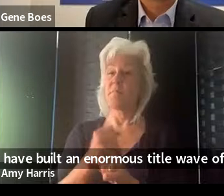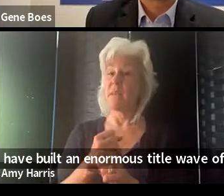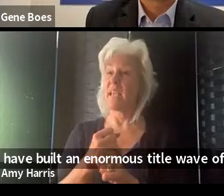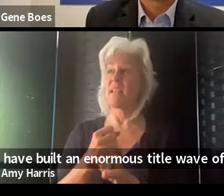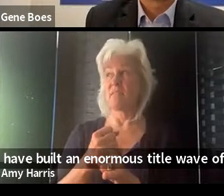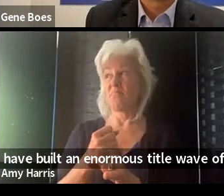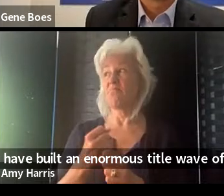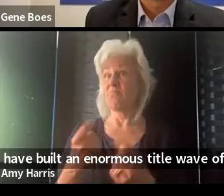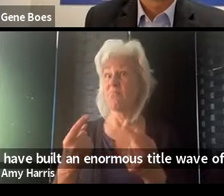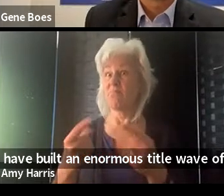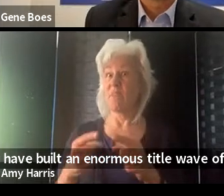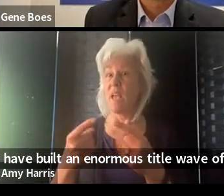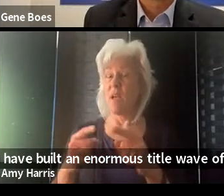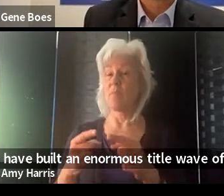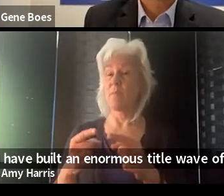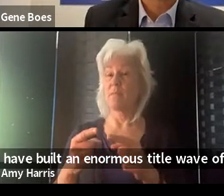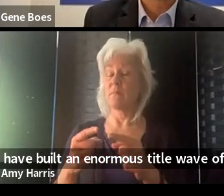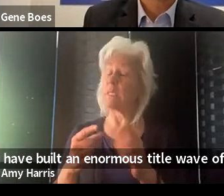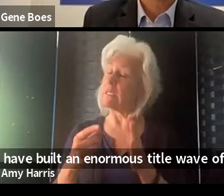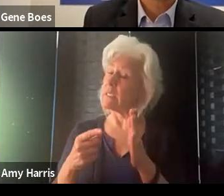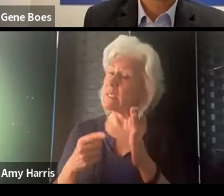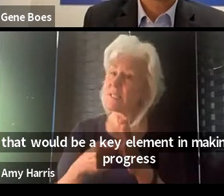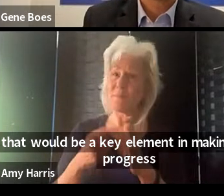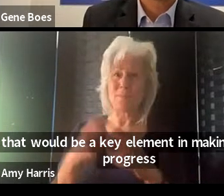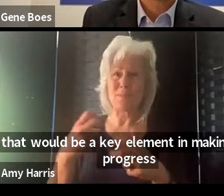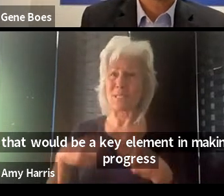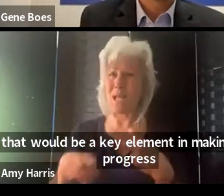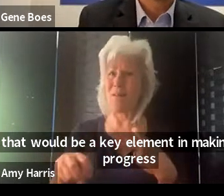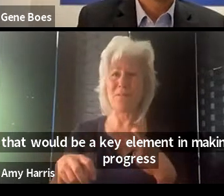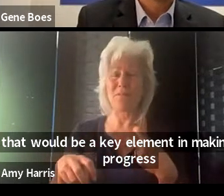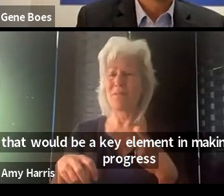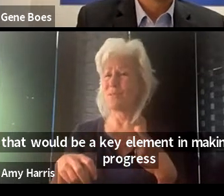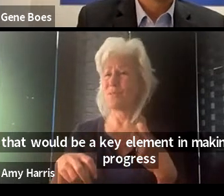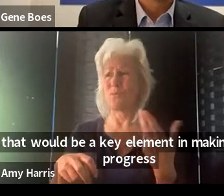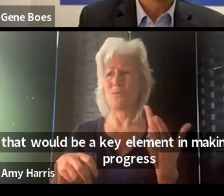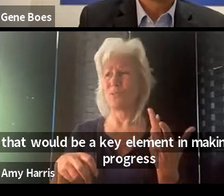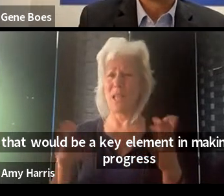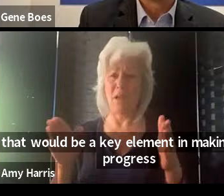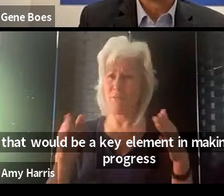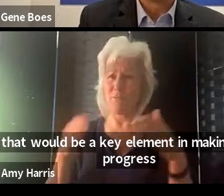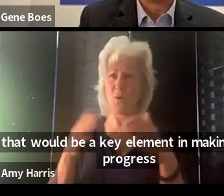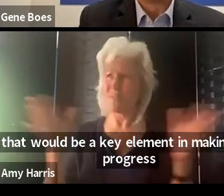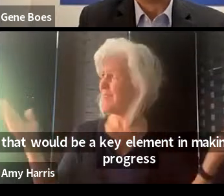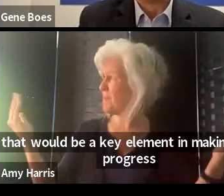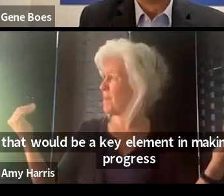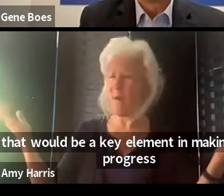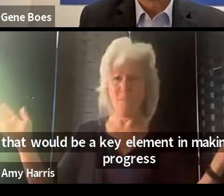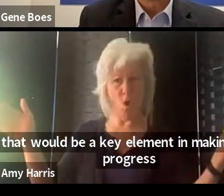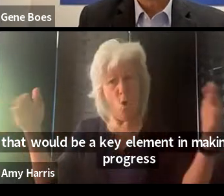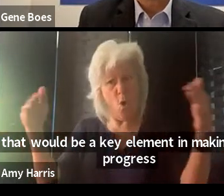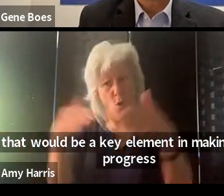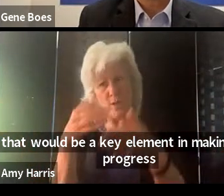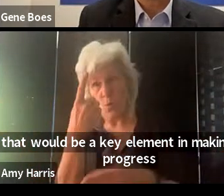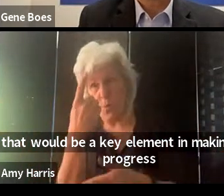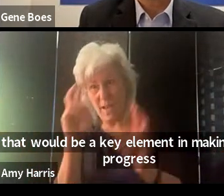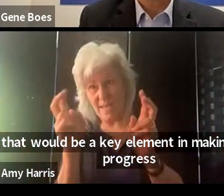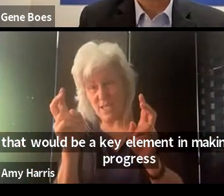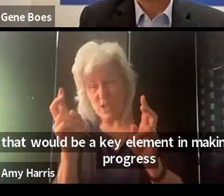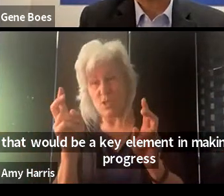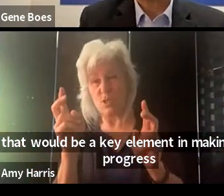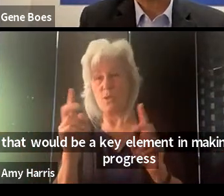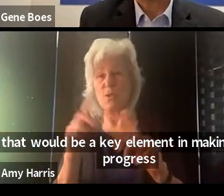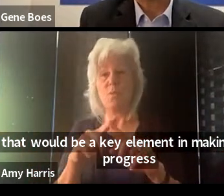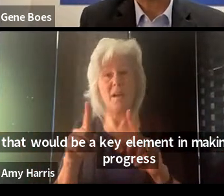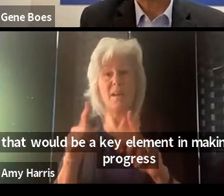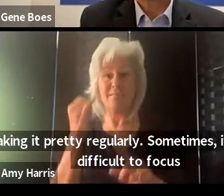regularly. Sometimes it's pretty difficult to focus everybody on a single issue, but to the degree